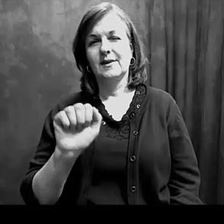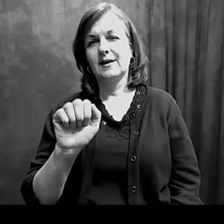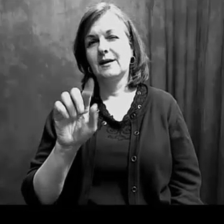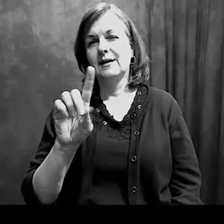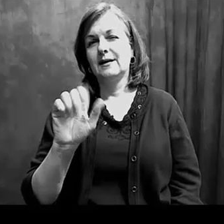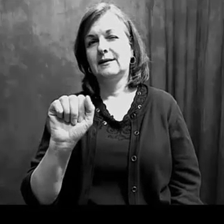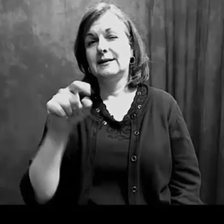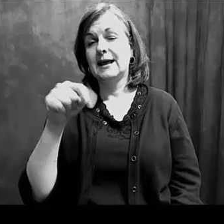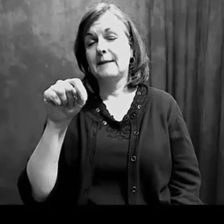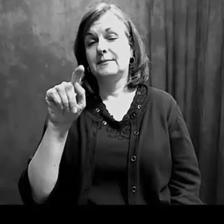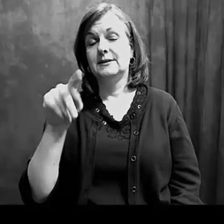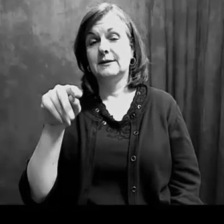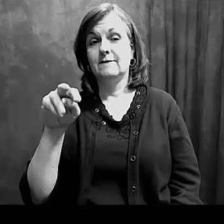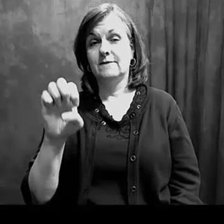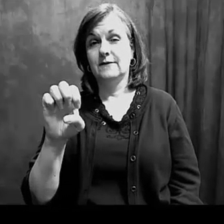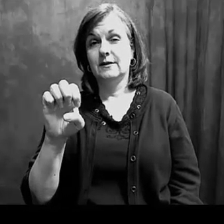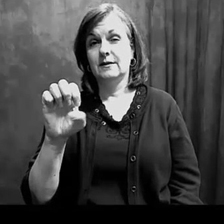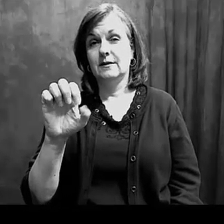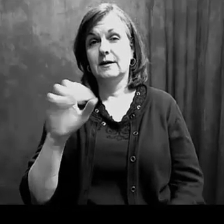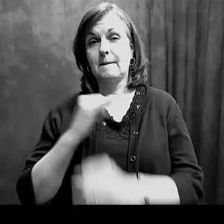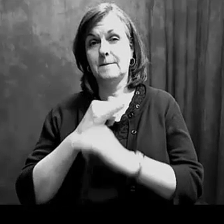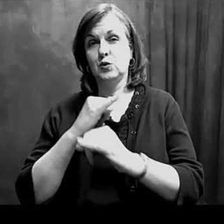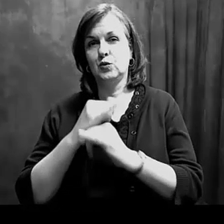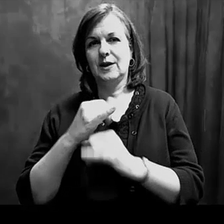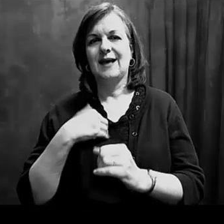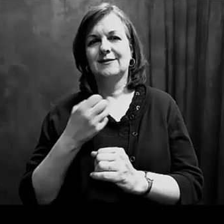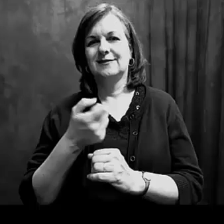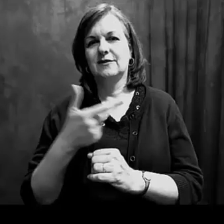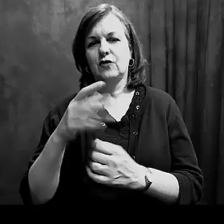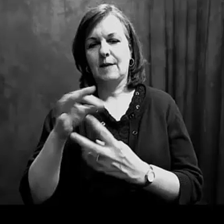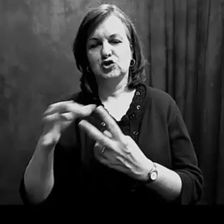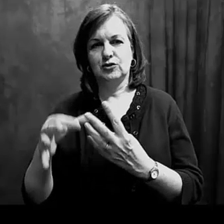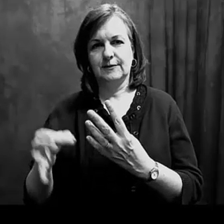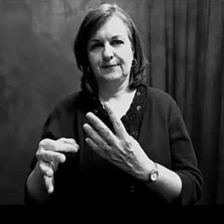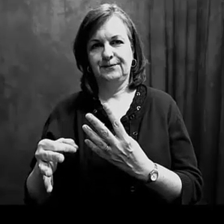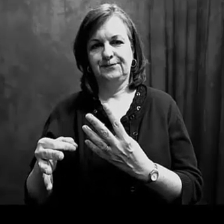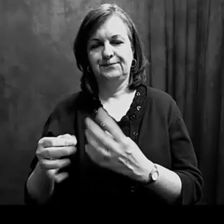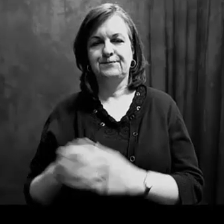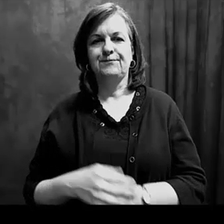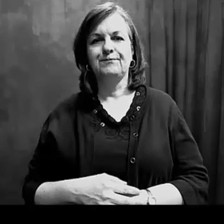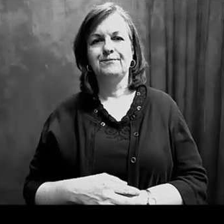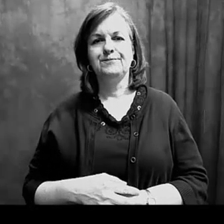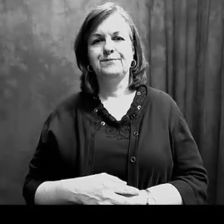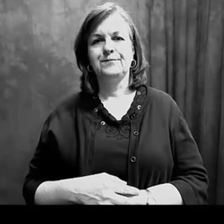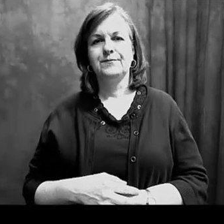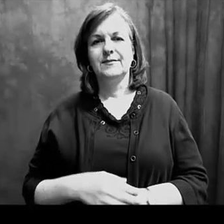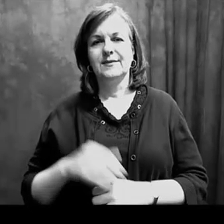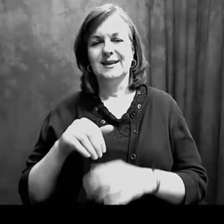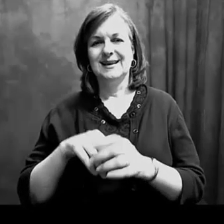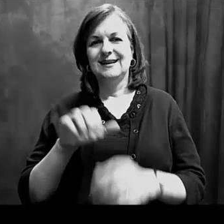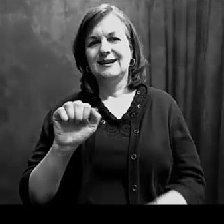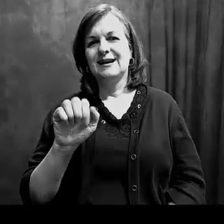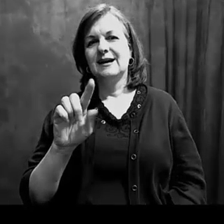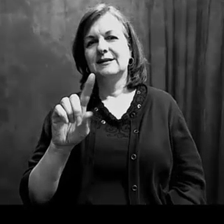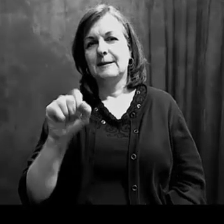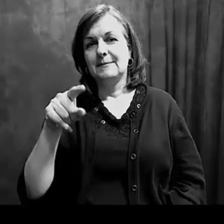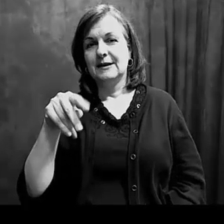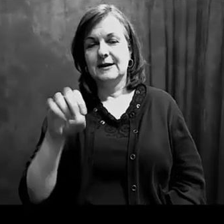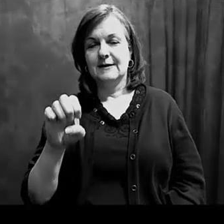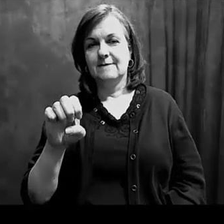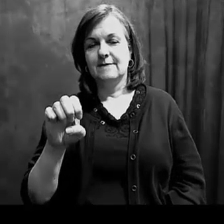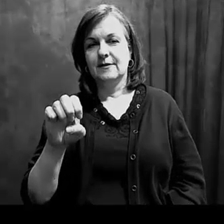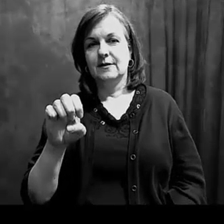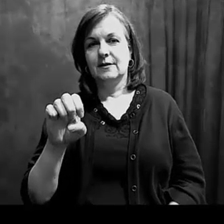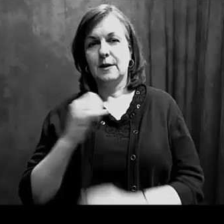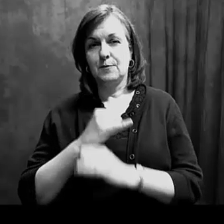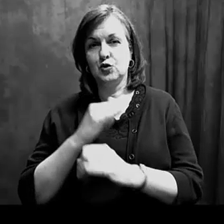When we look at adaptive immunity, we've got some options. Everything is targeted in adaptive immunity